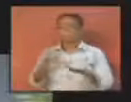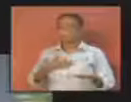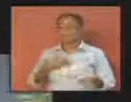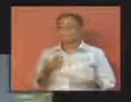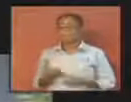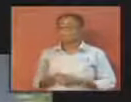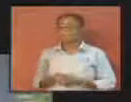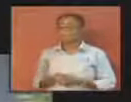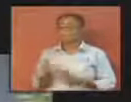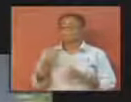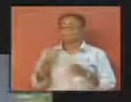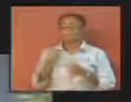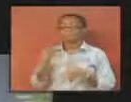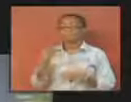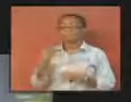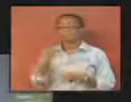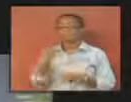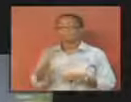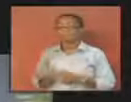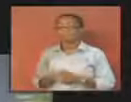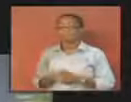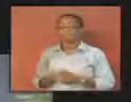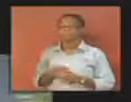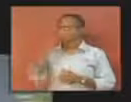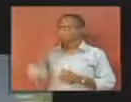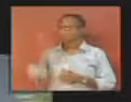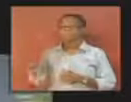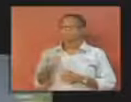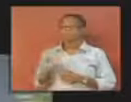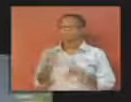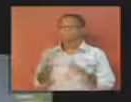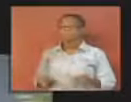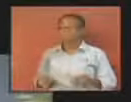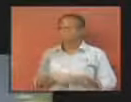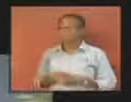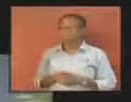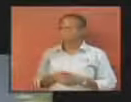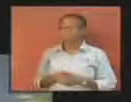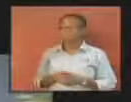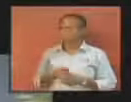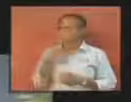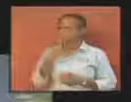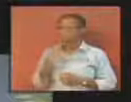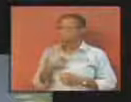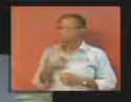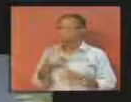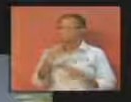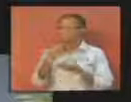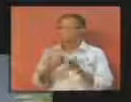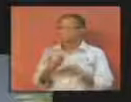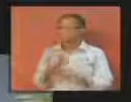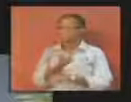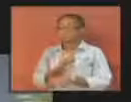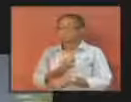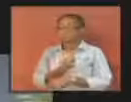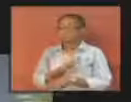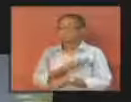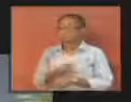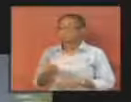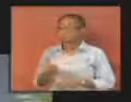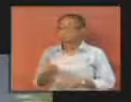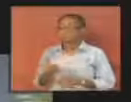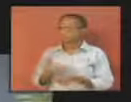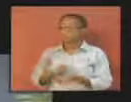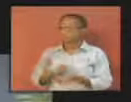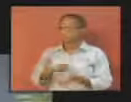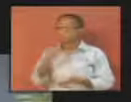into hospital, and she finds herself with a minor child, no one to take care of them. Does the ministry have anything in